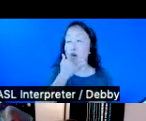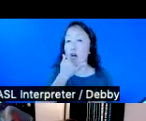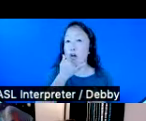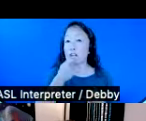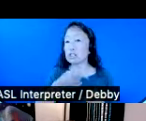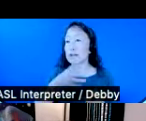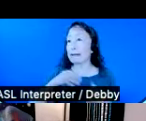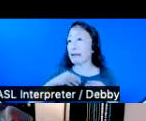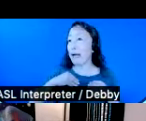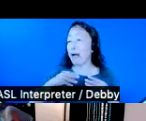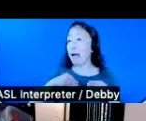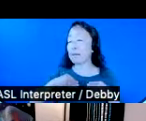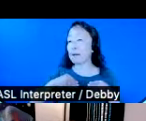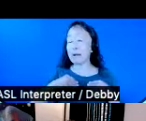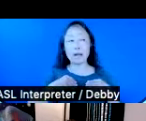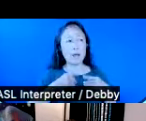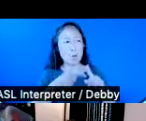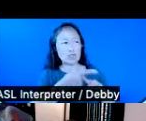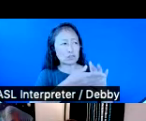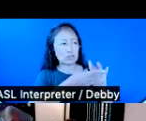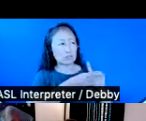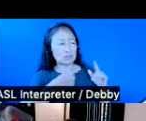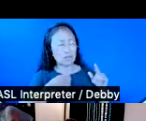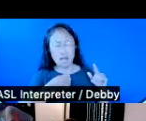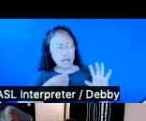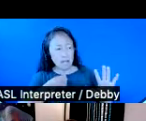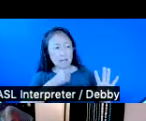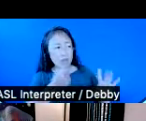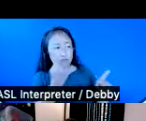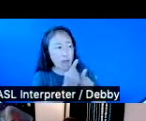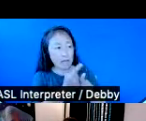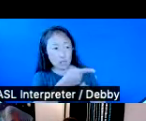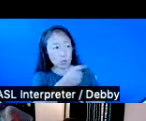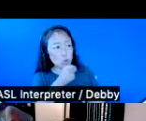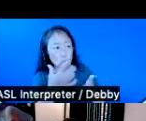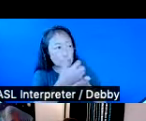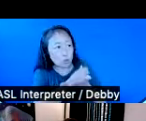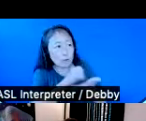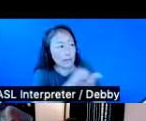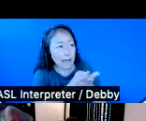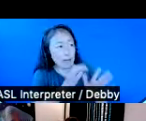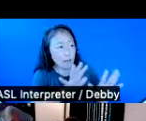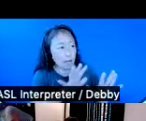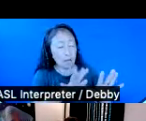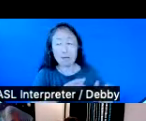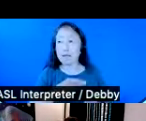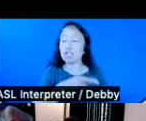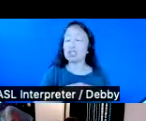to explain to her, that's not right. Nobody deserves that. And she kind of confuses it